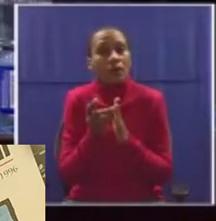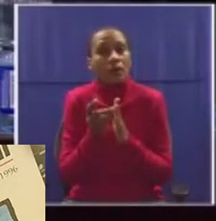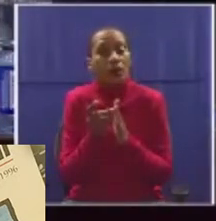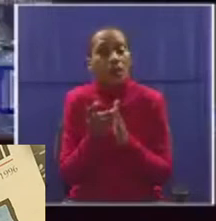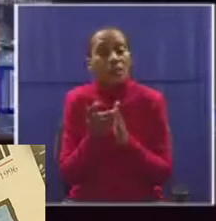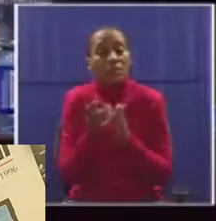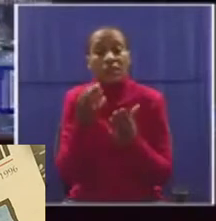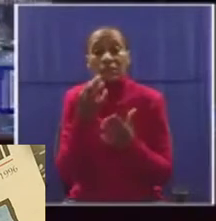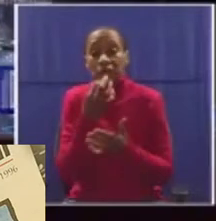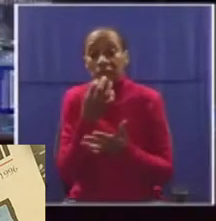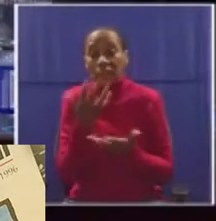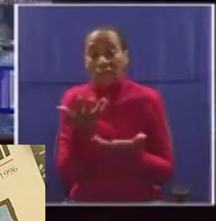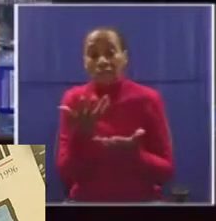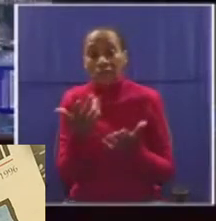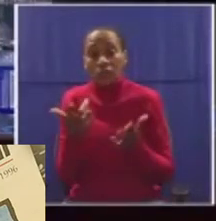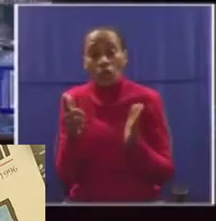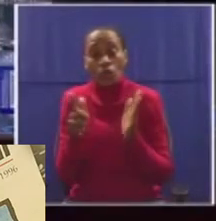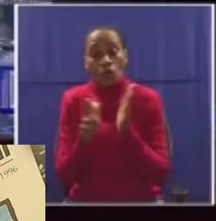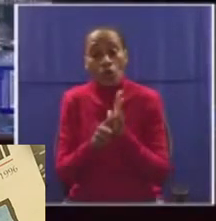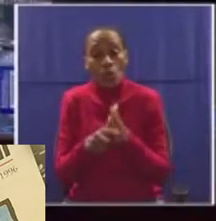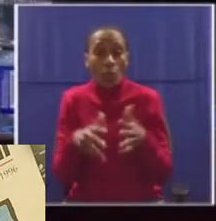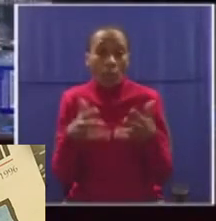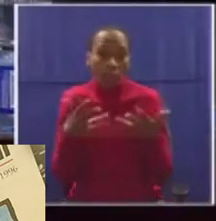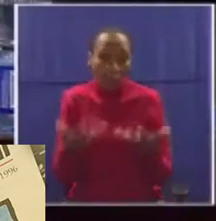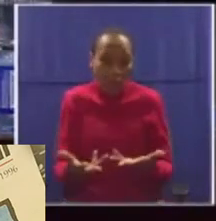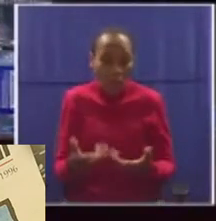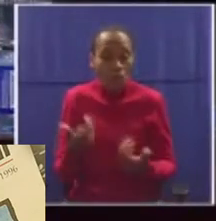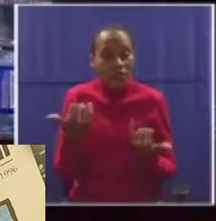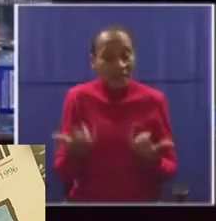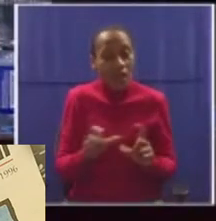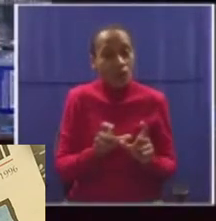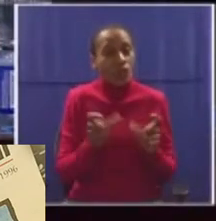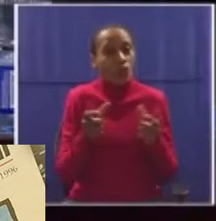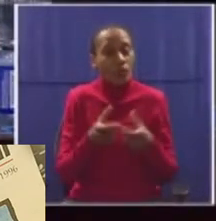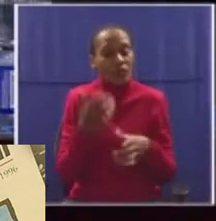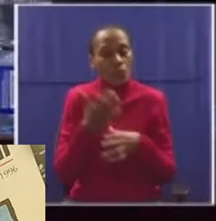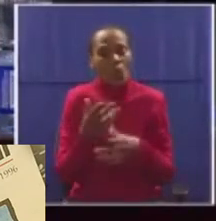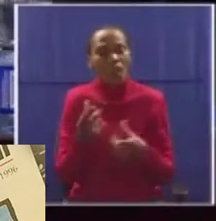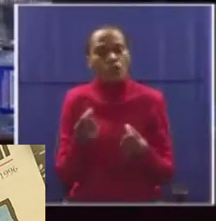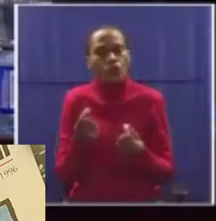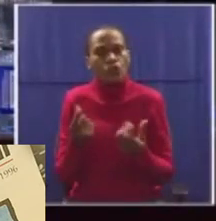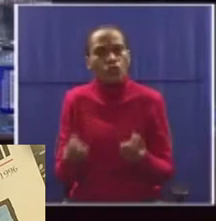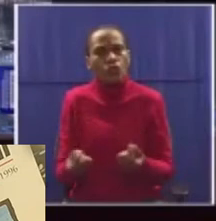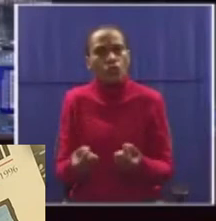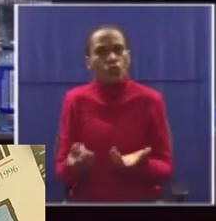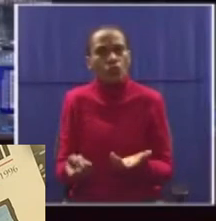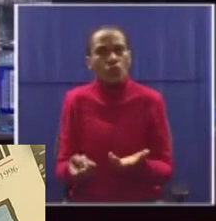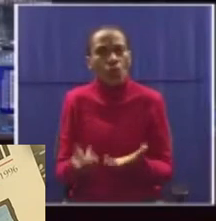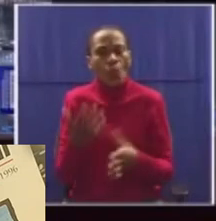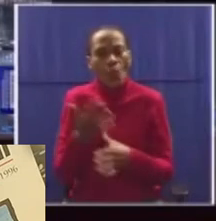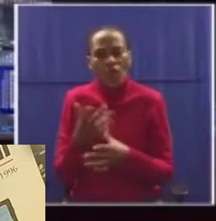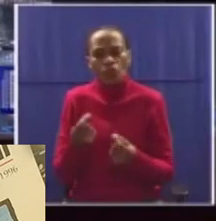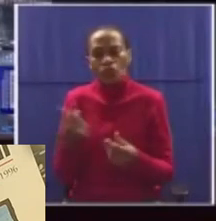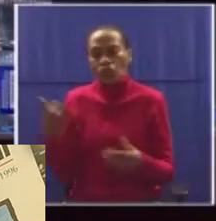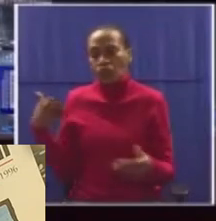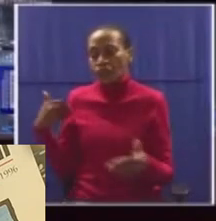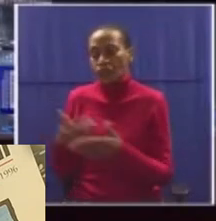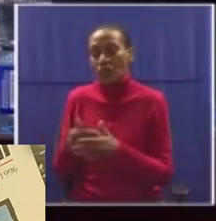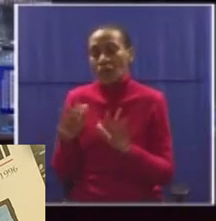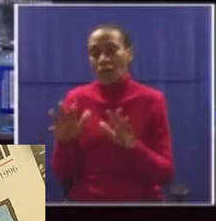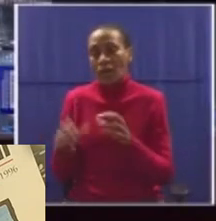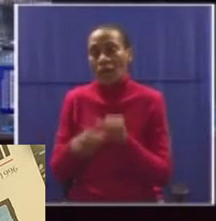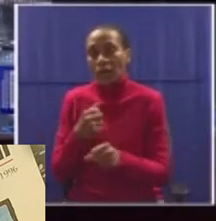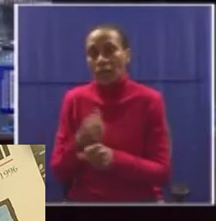legislation had to perform the function of an ombud over the past nine years